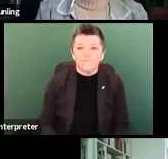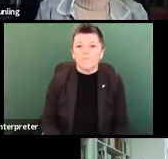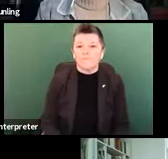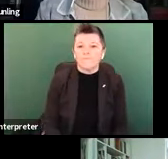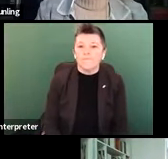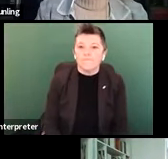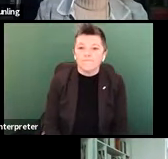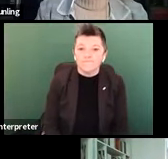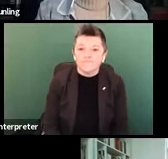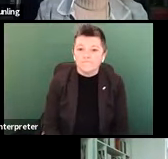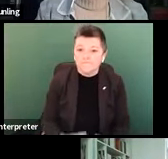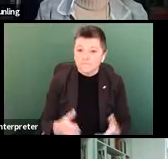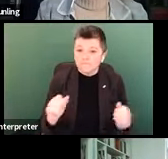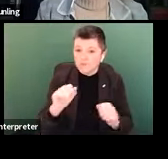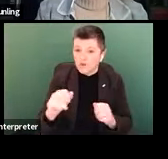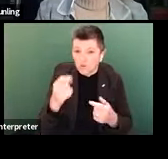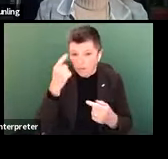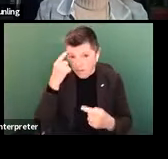Any thoughts on that?